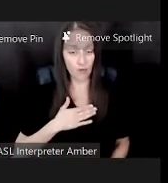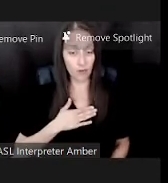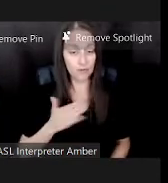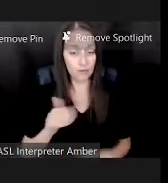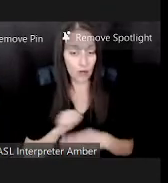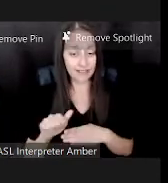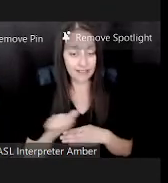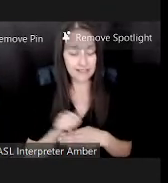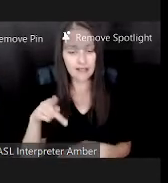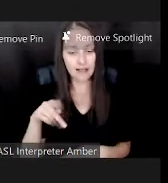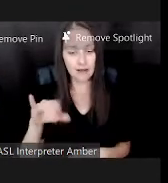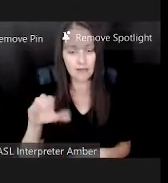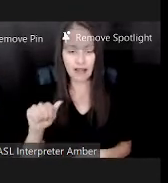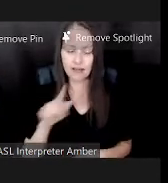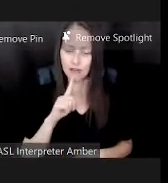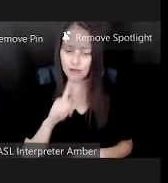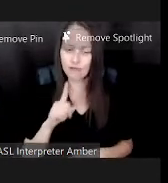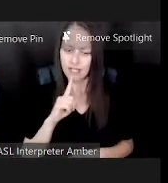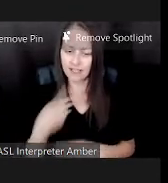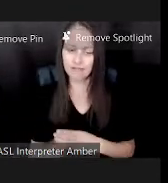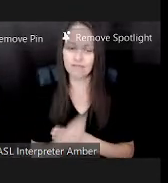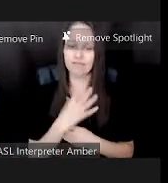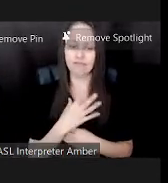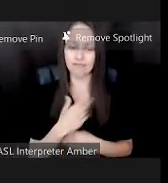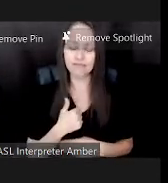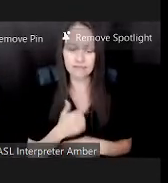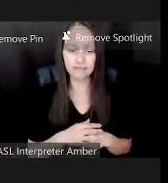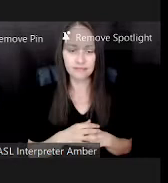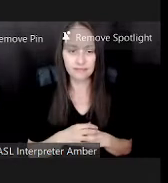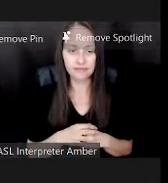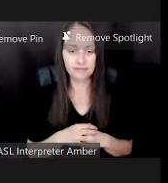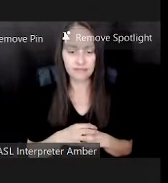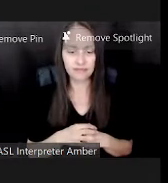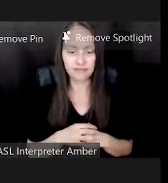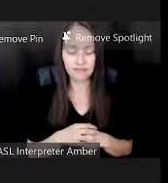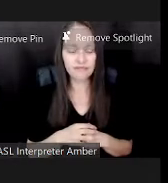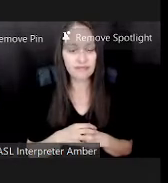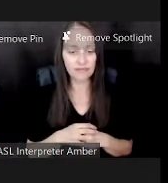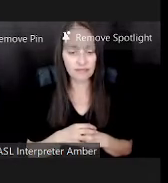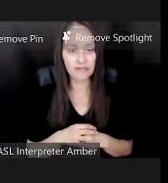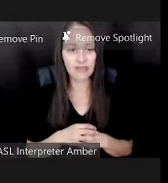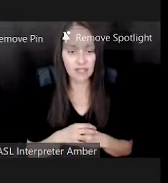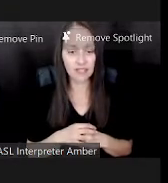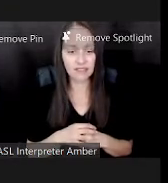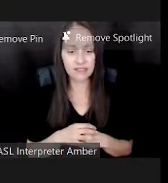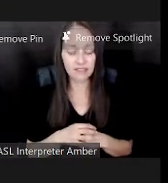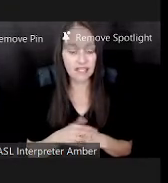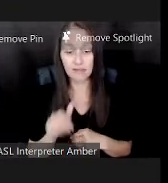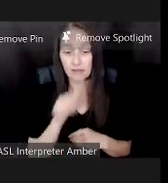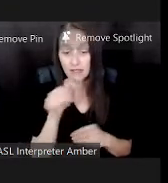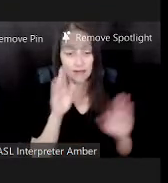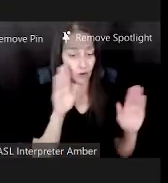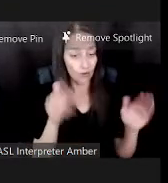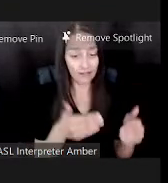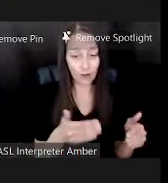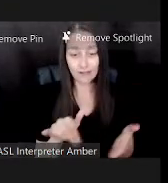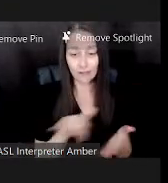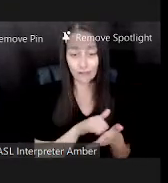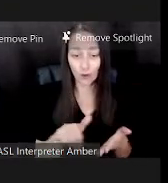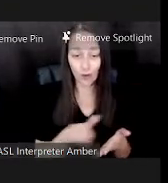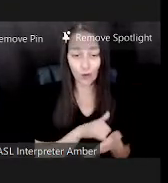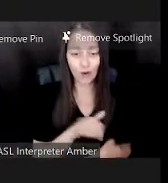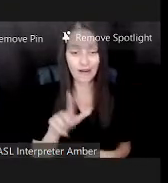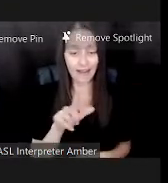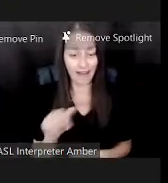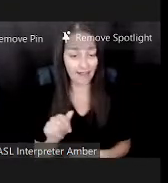formative. Mm-hmm. And I think something about decentering, you know, the New York LA access point of how culture is made in this